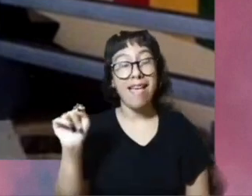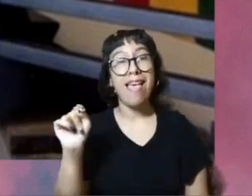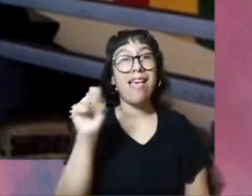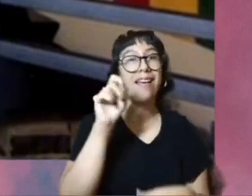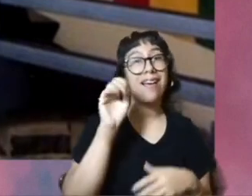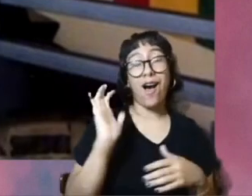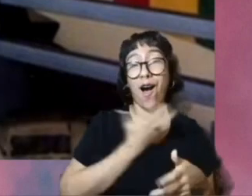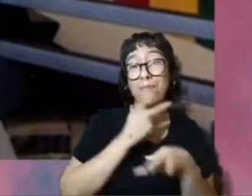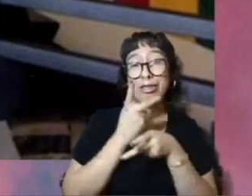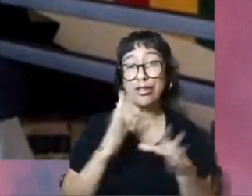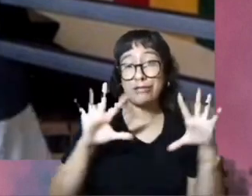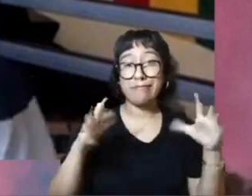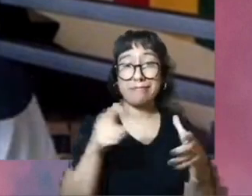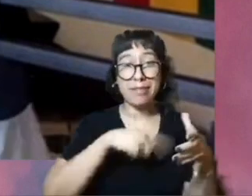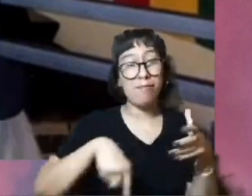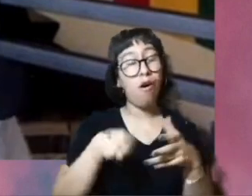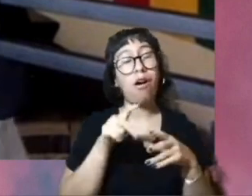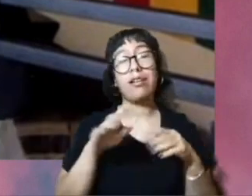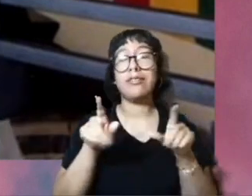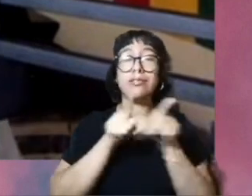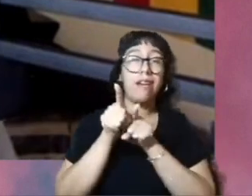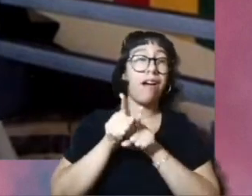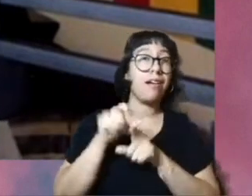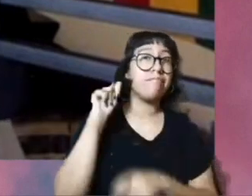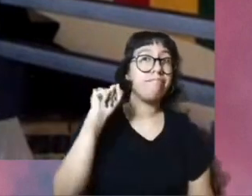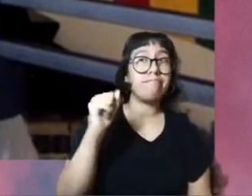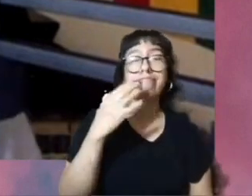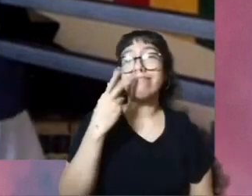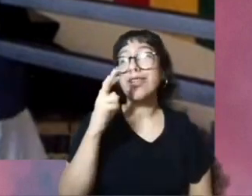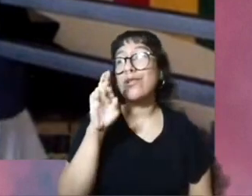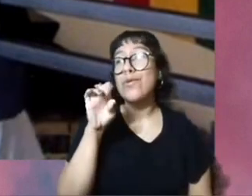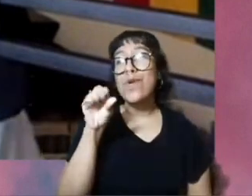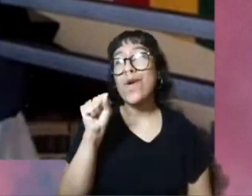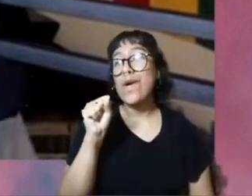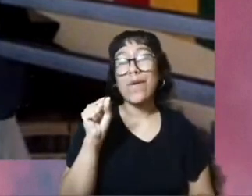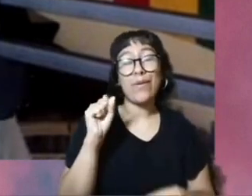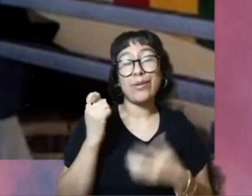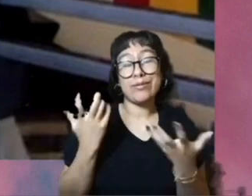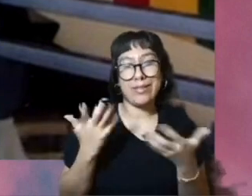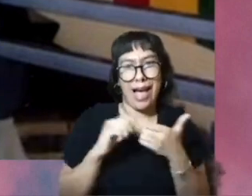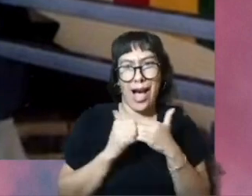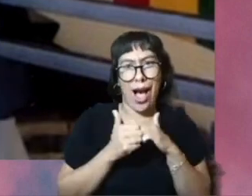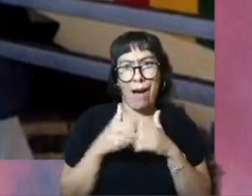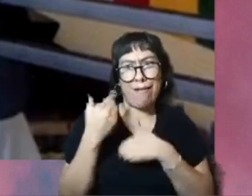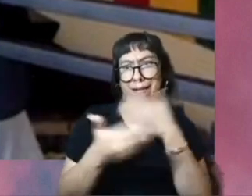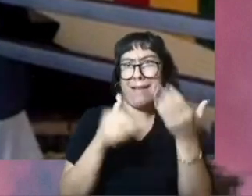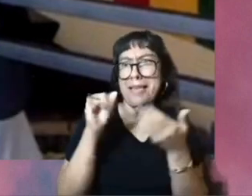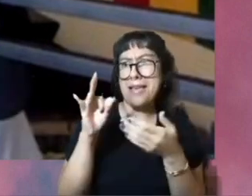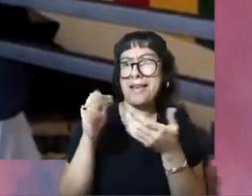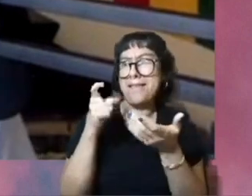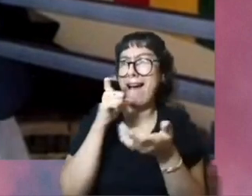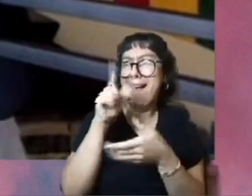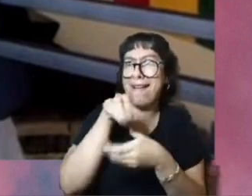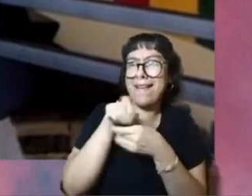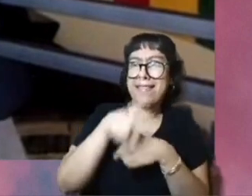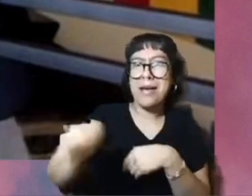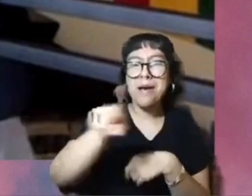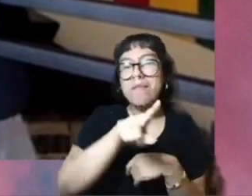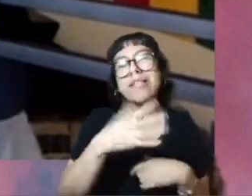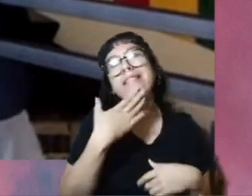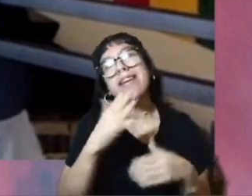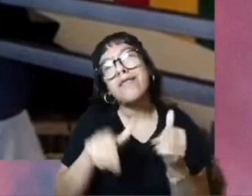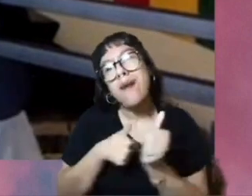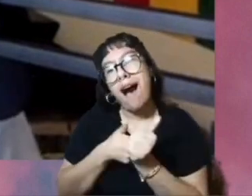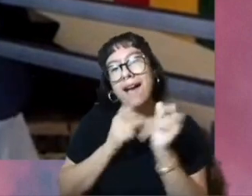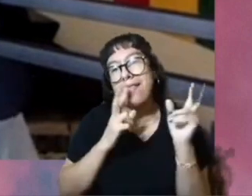our production squad, our all-stars, our heroes. We would not be able to pull this off if it weren't for them. So shouts out to the behind the scenes